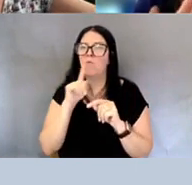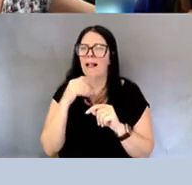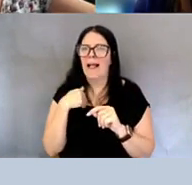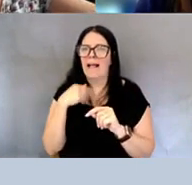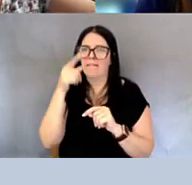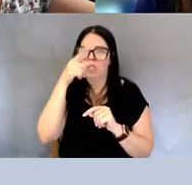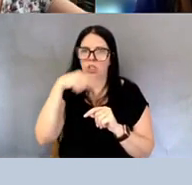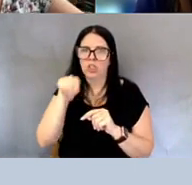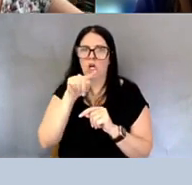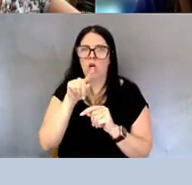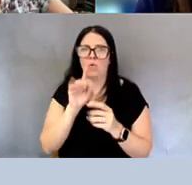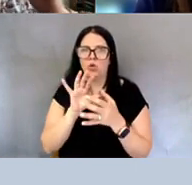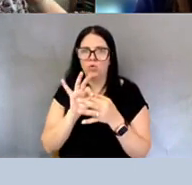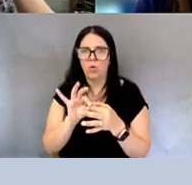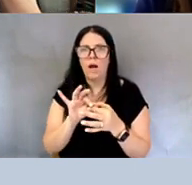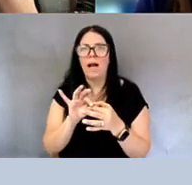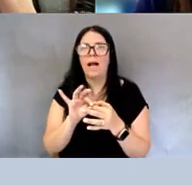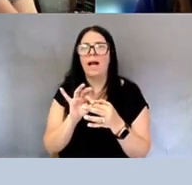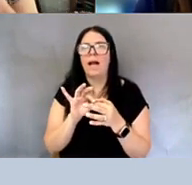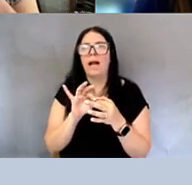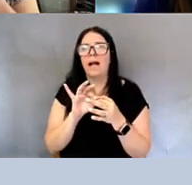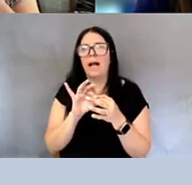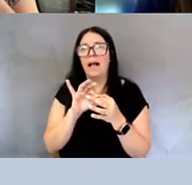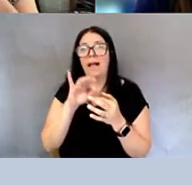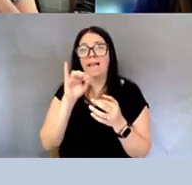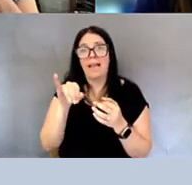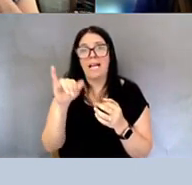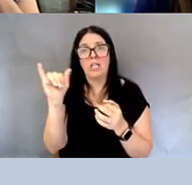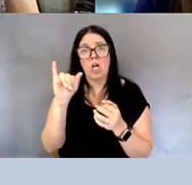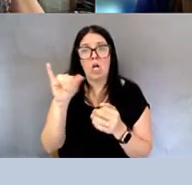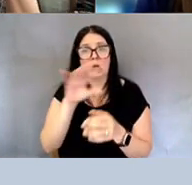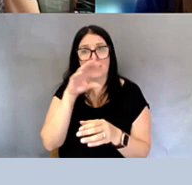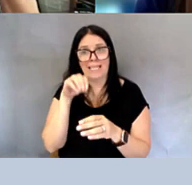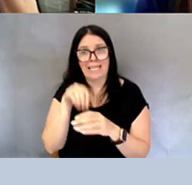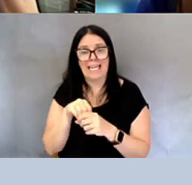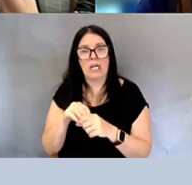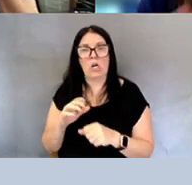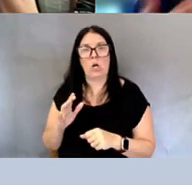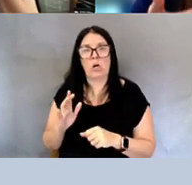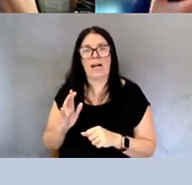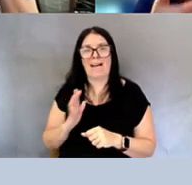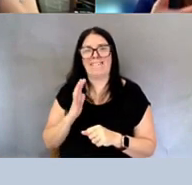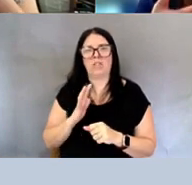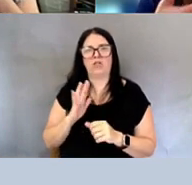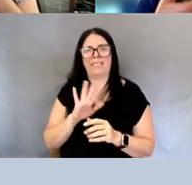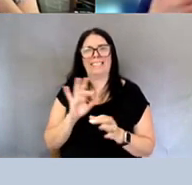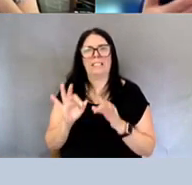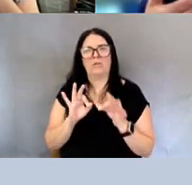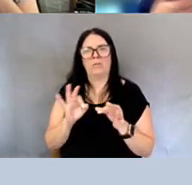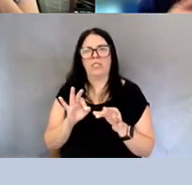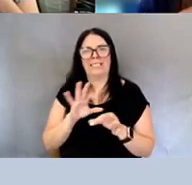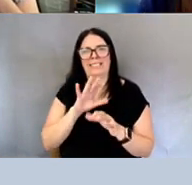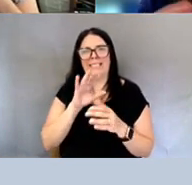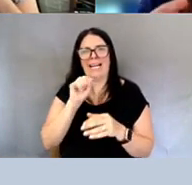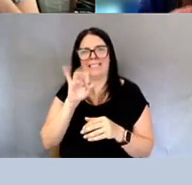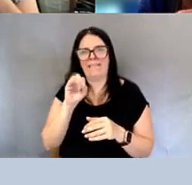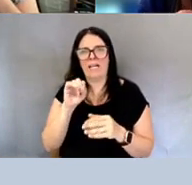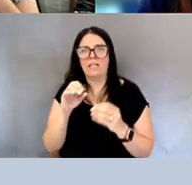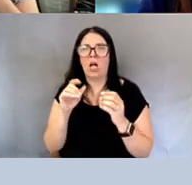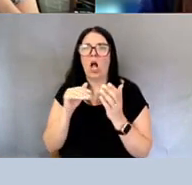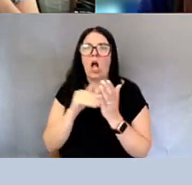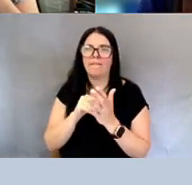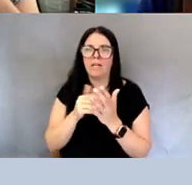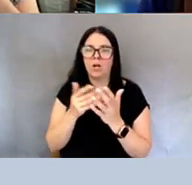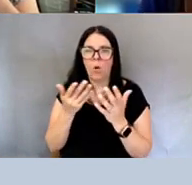also in the official description of the skills for success that they're often overlapping